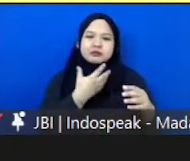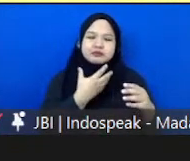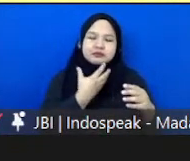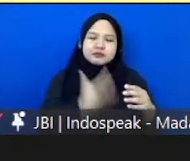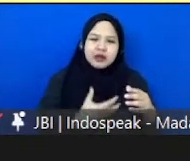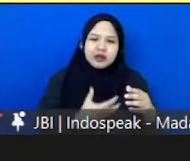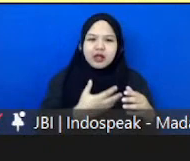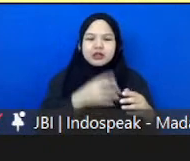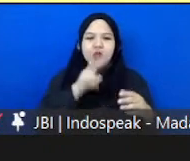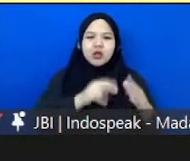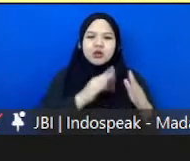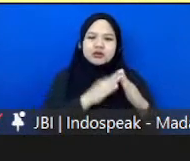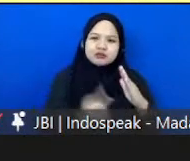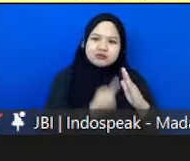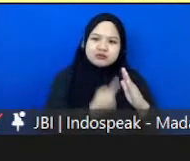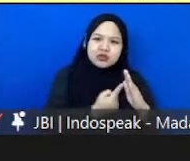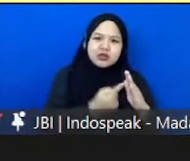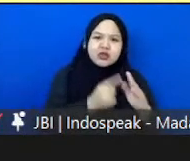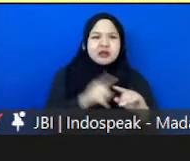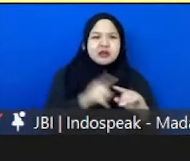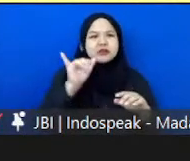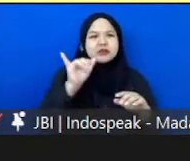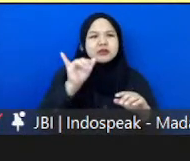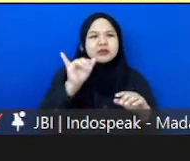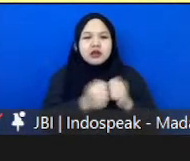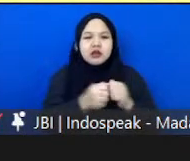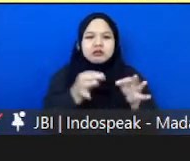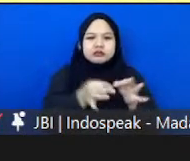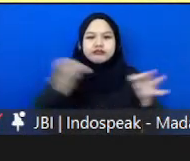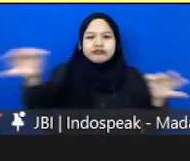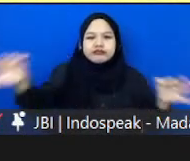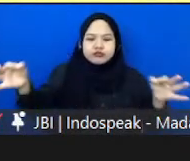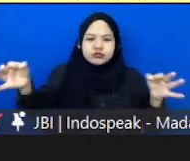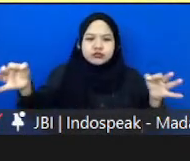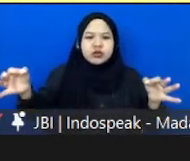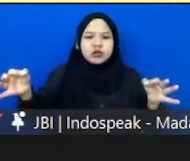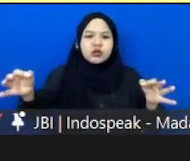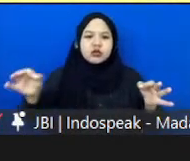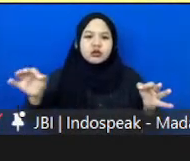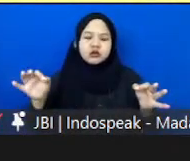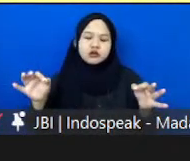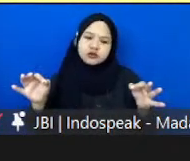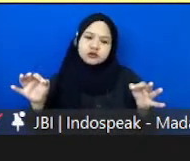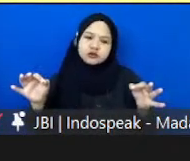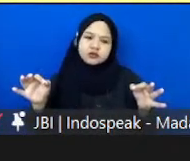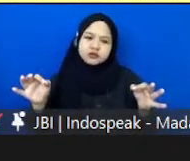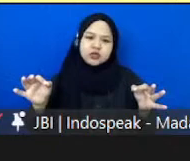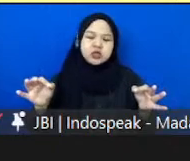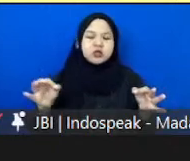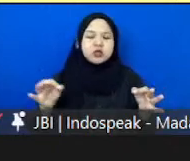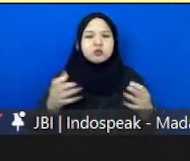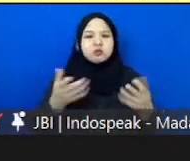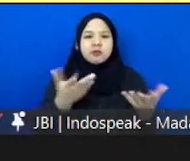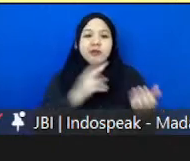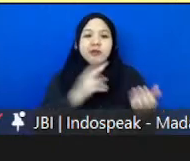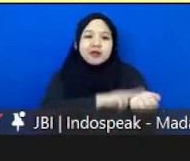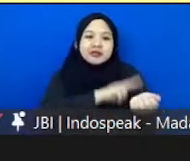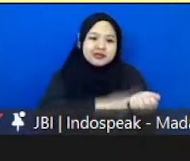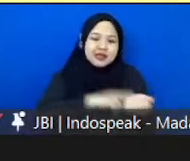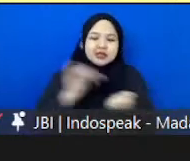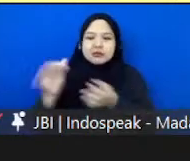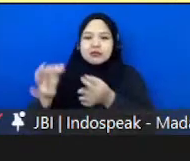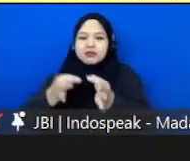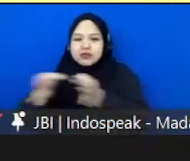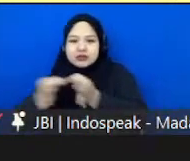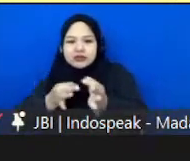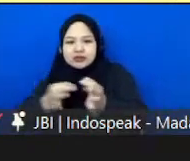that still overlook patients' rights. Within the confines of a hospital, the power dynamic between providers and patients can also be less